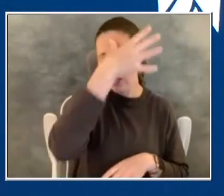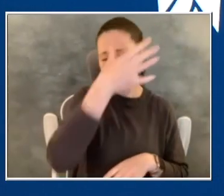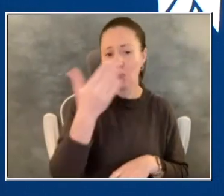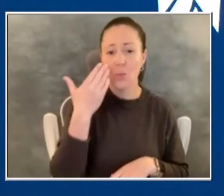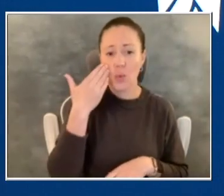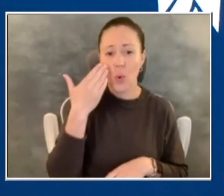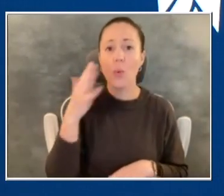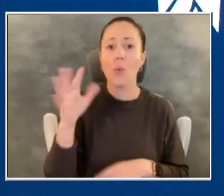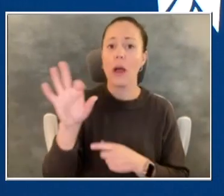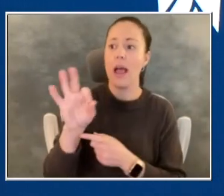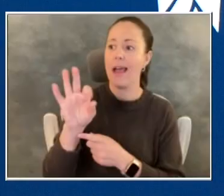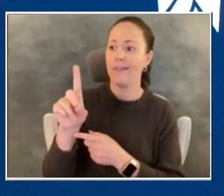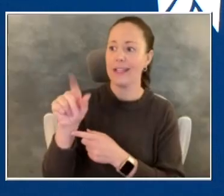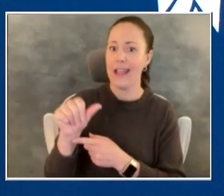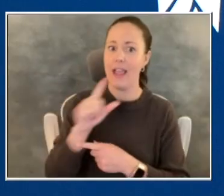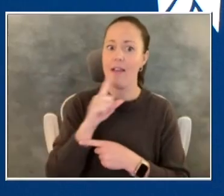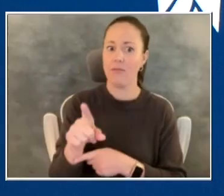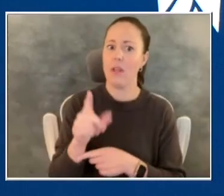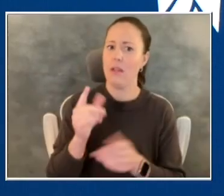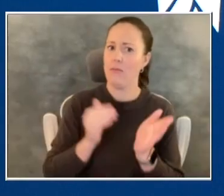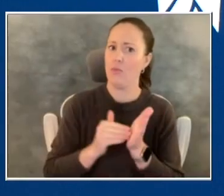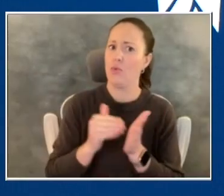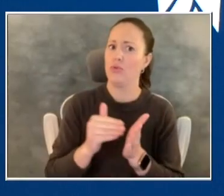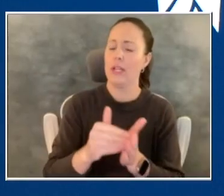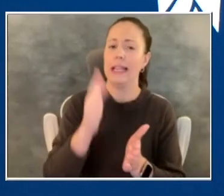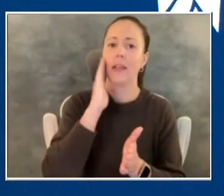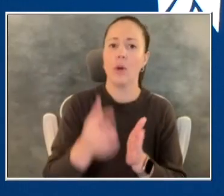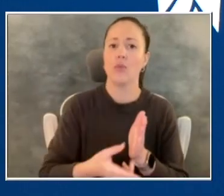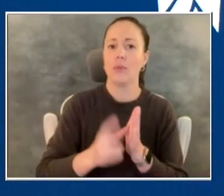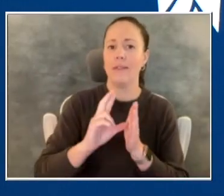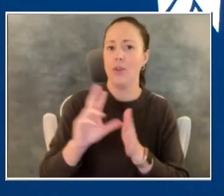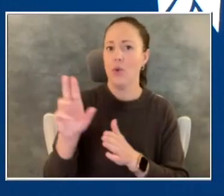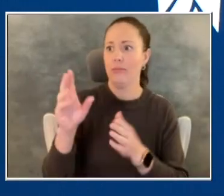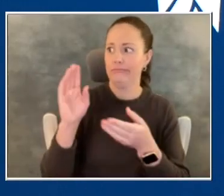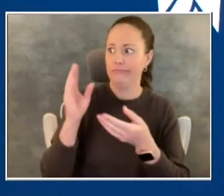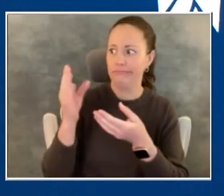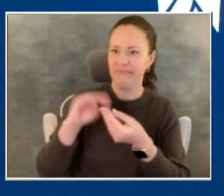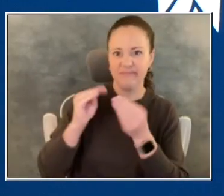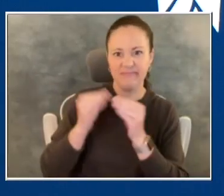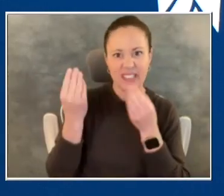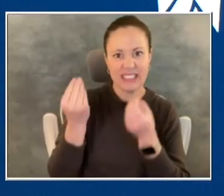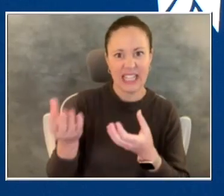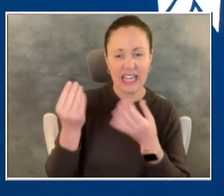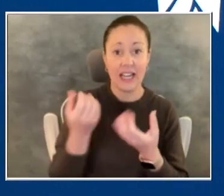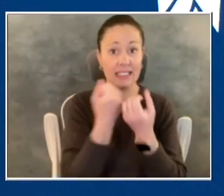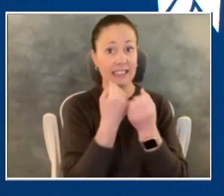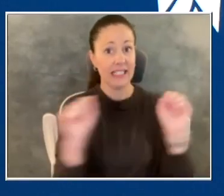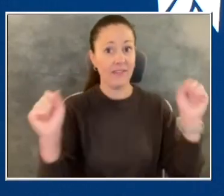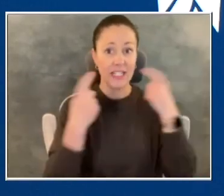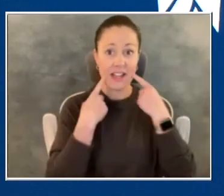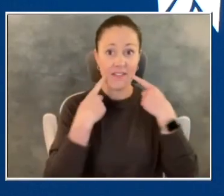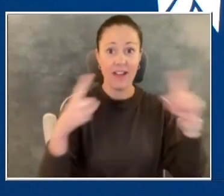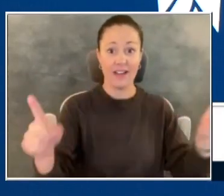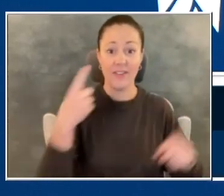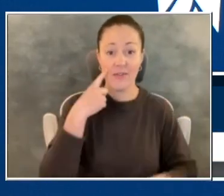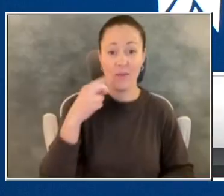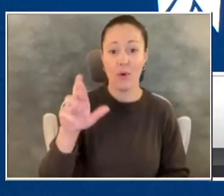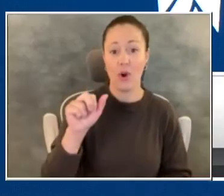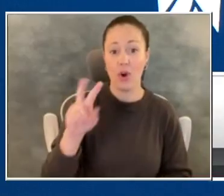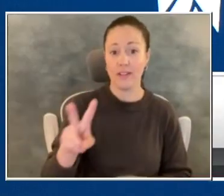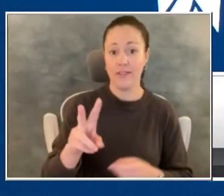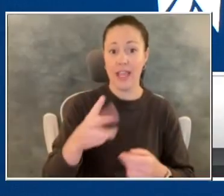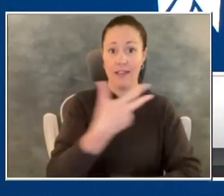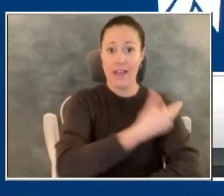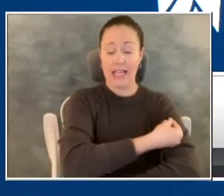FDA routinely reviews data. The safety and effectiveness of the RSV vaccines were demonstrated in